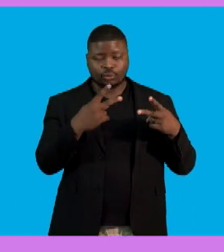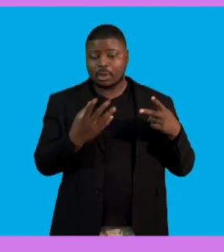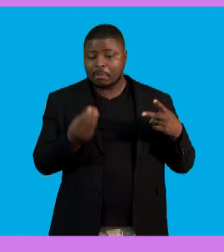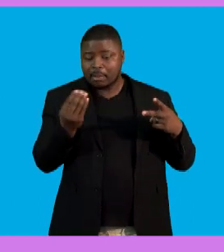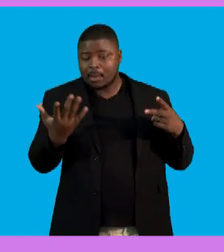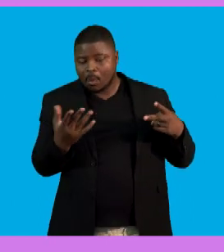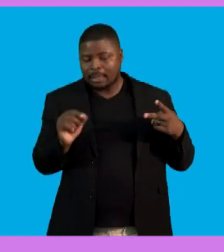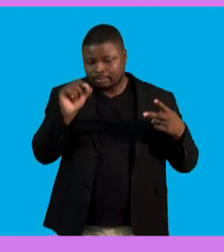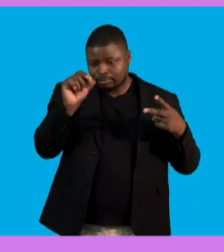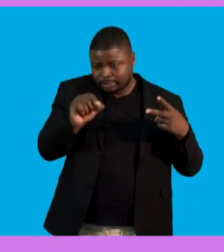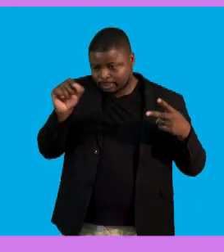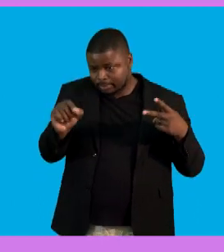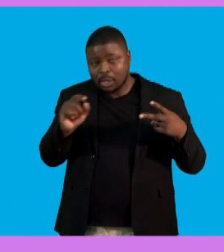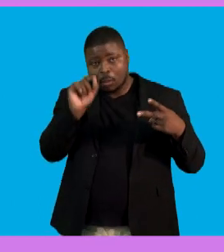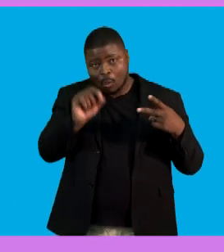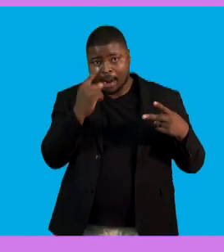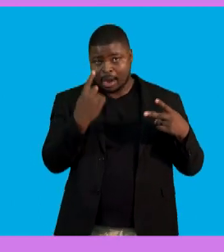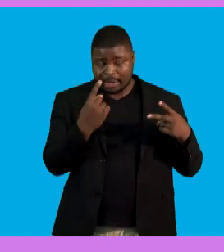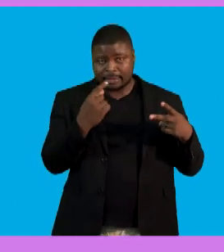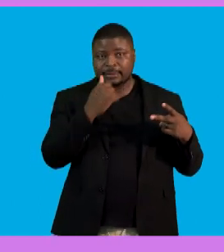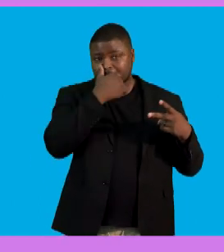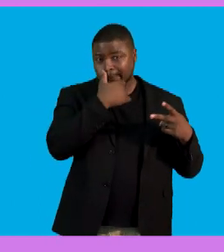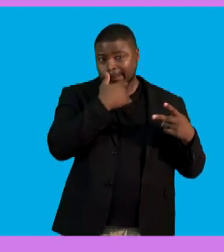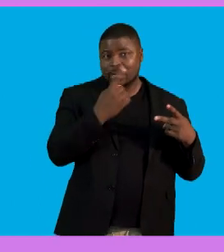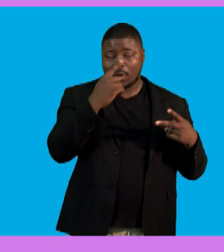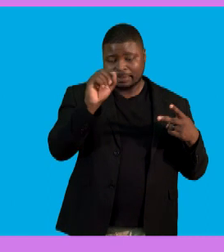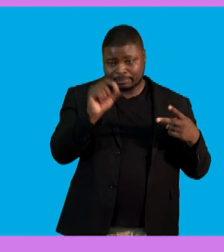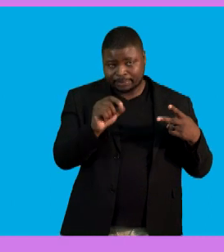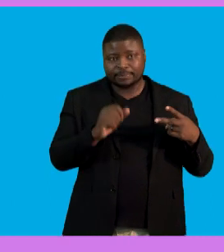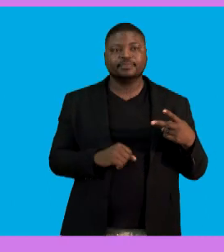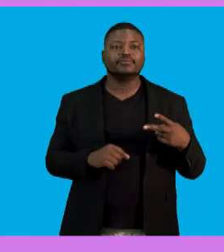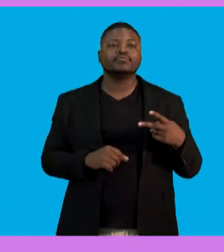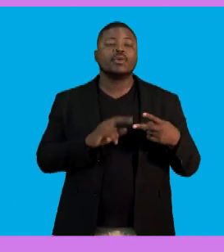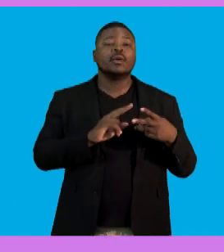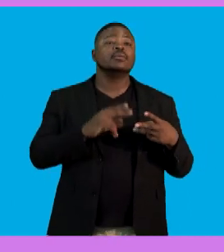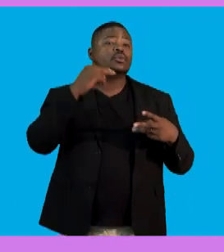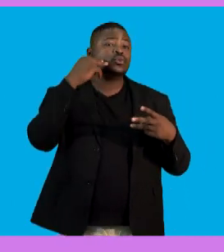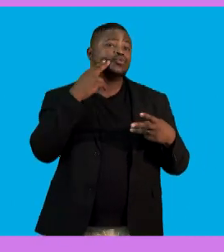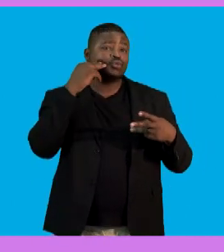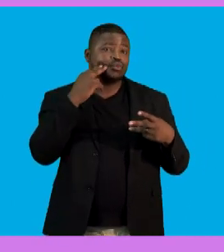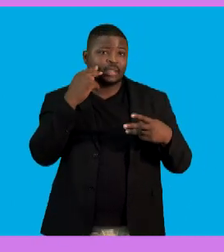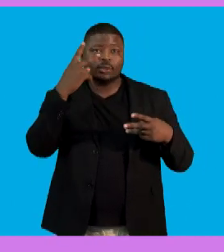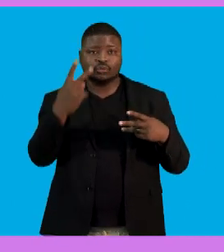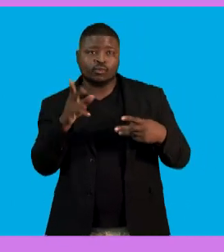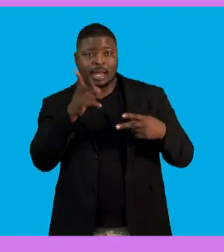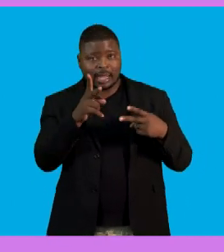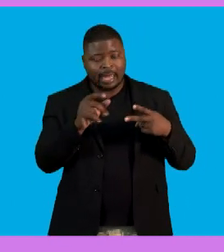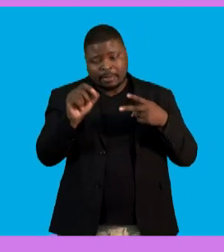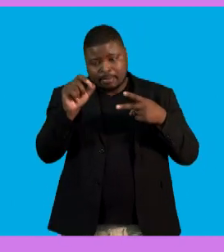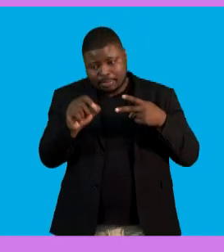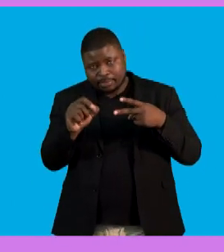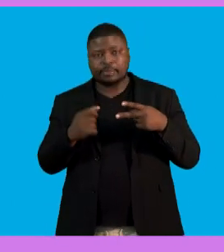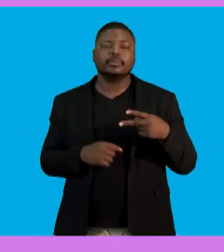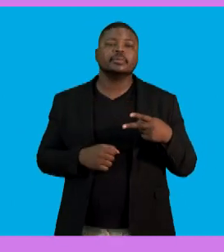Where do I find chocolate 2? Right here. There we go, chocolate 2, put that line in there. Chocolate 2 again, right at the top,